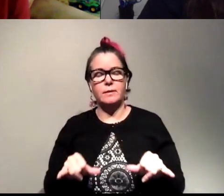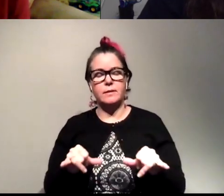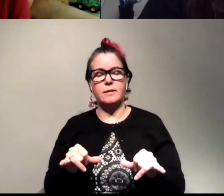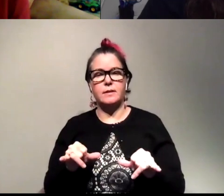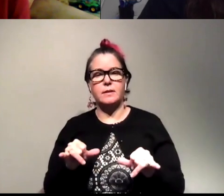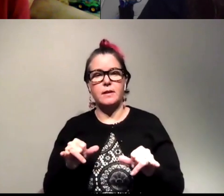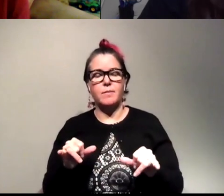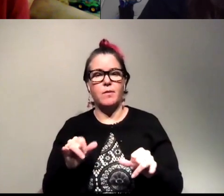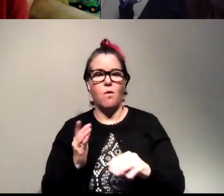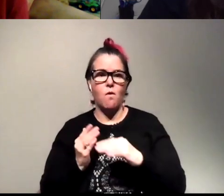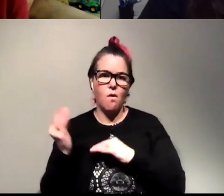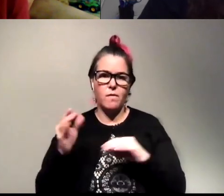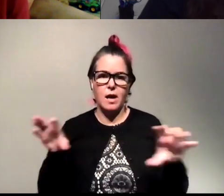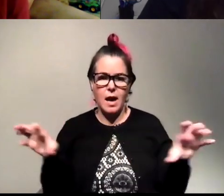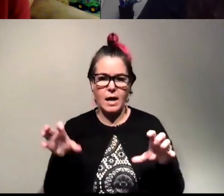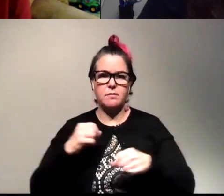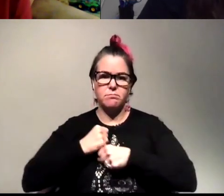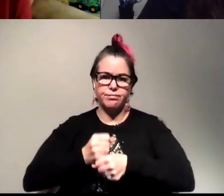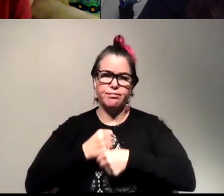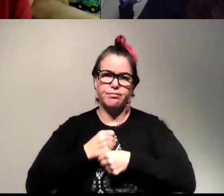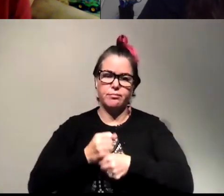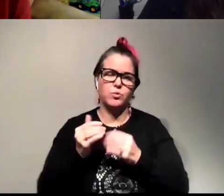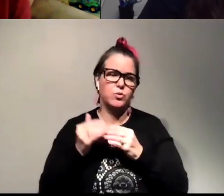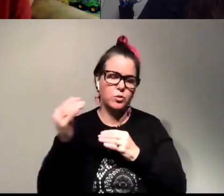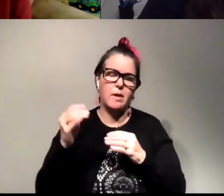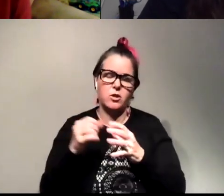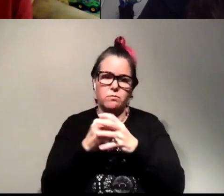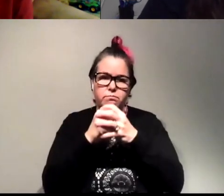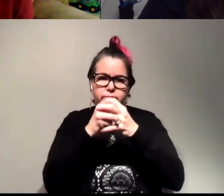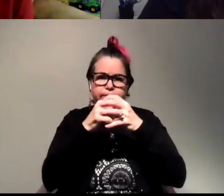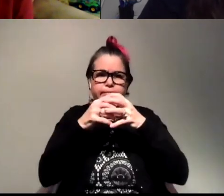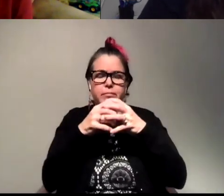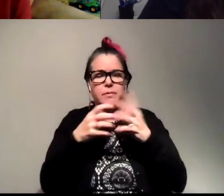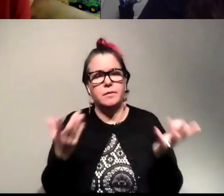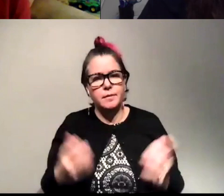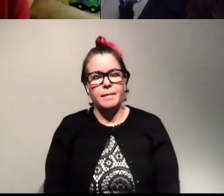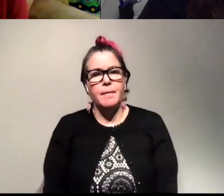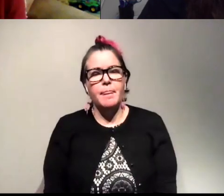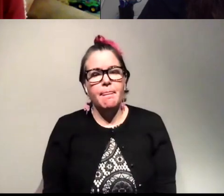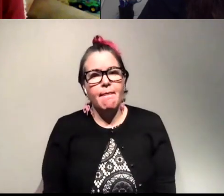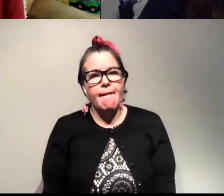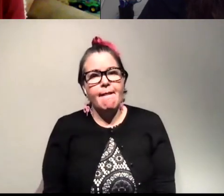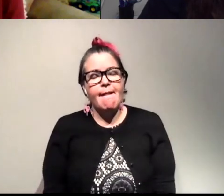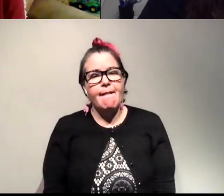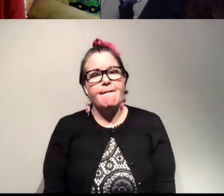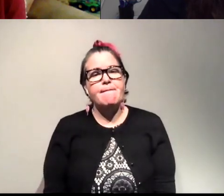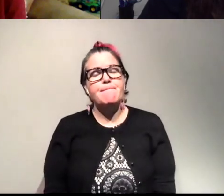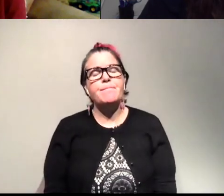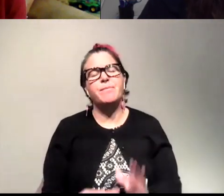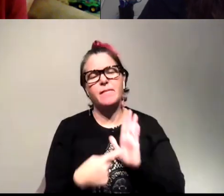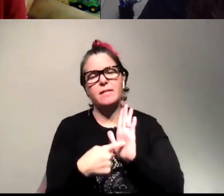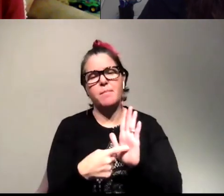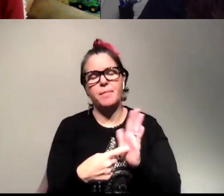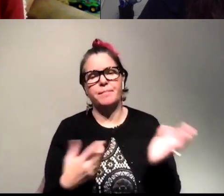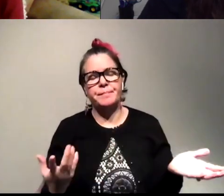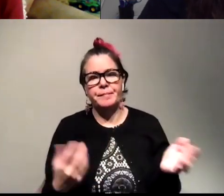overly active and producing too much inflammation. It's actually, I can use the example